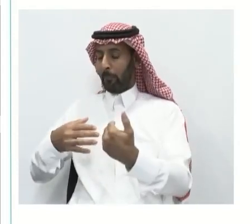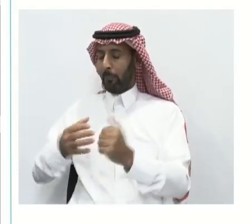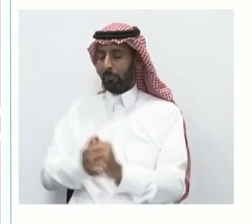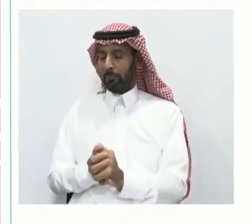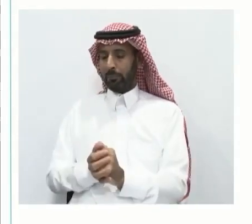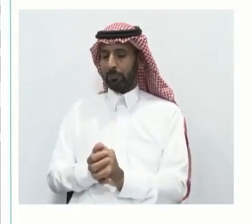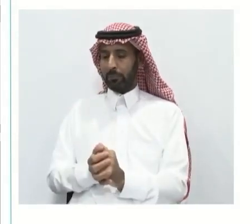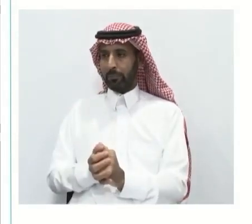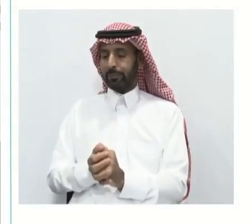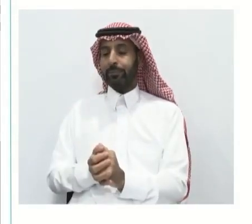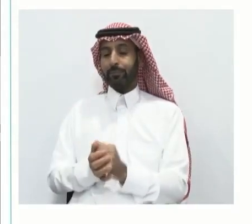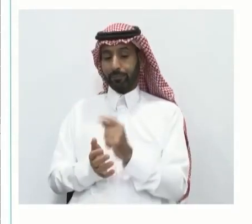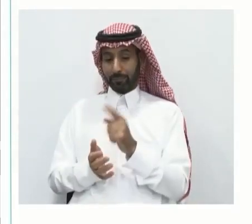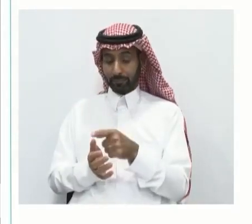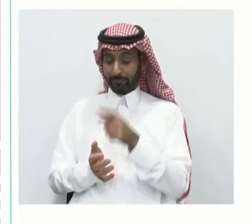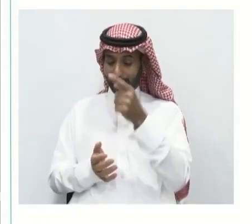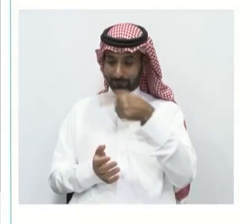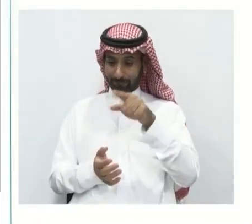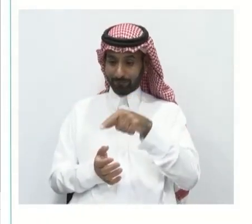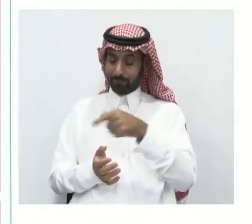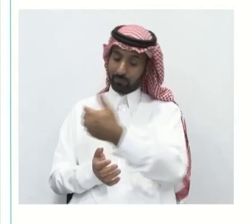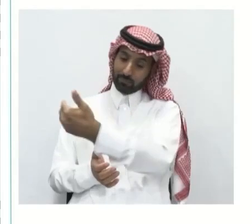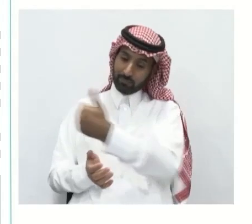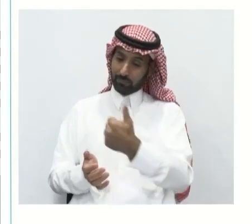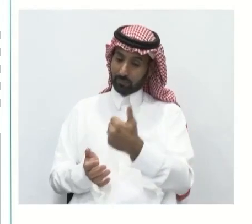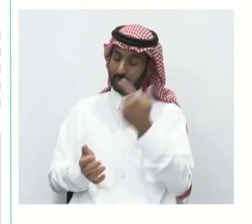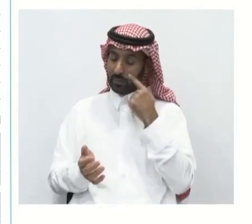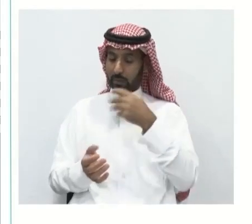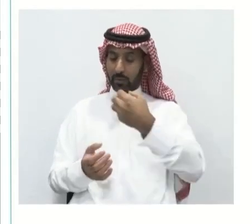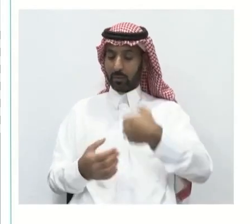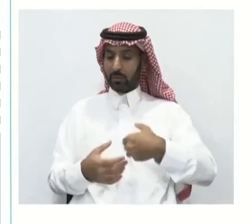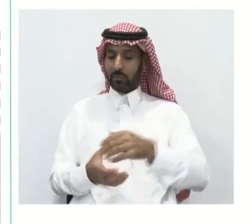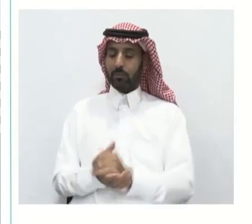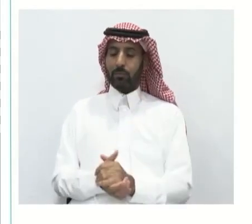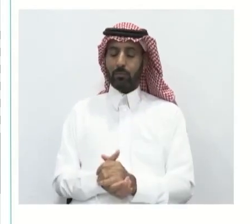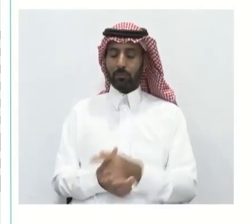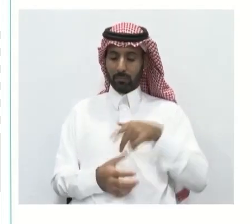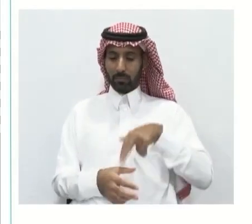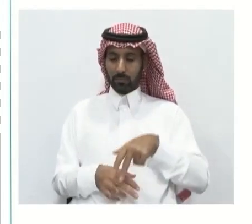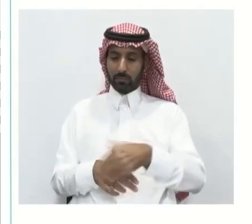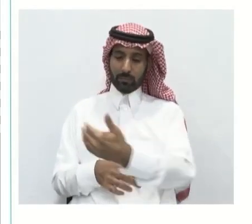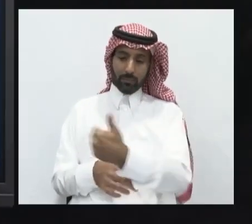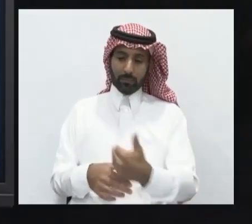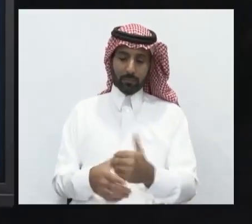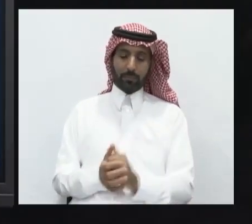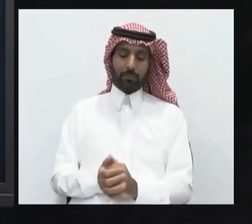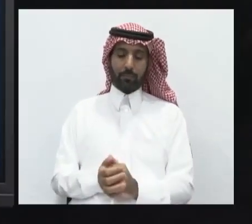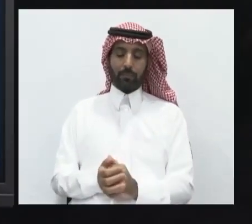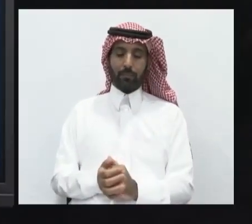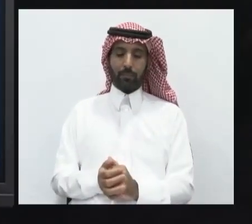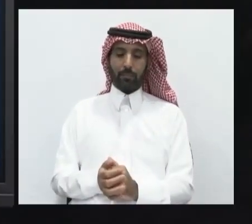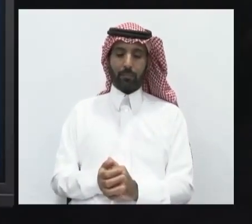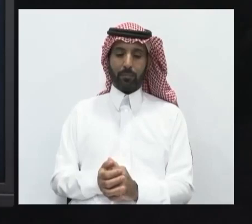good. Very good. It's false. It was outside on the sidewalk. So, which was the evidence that